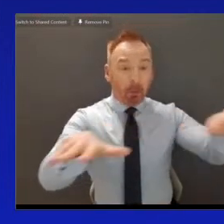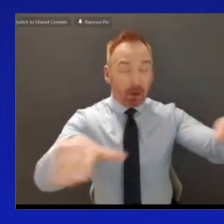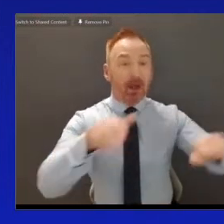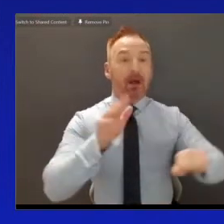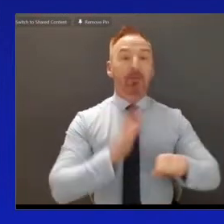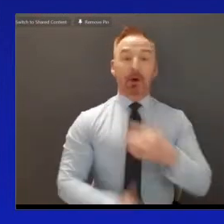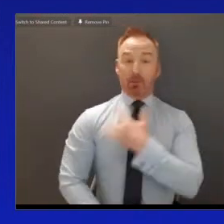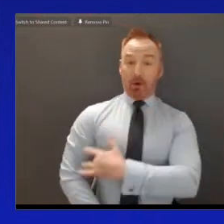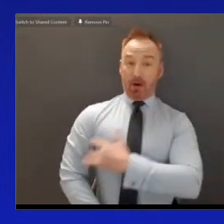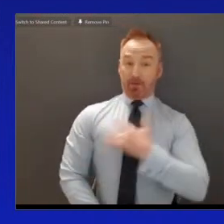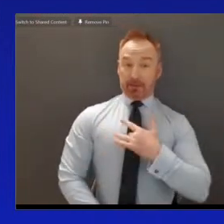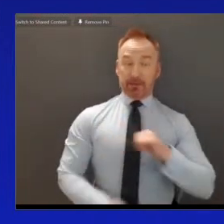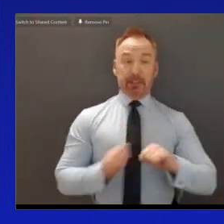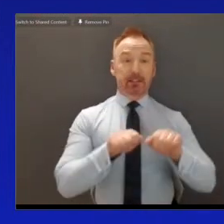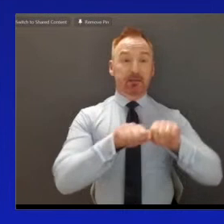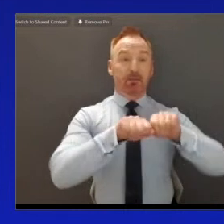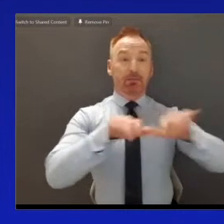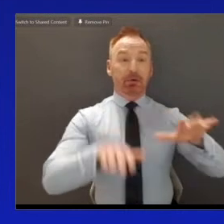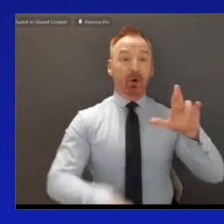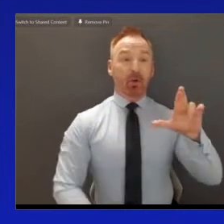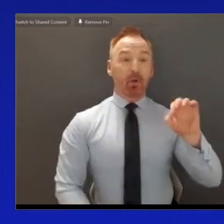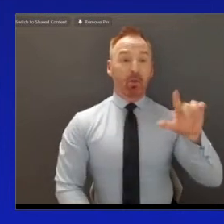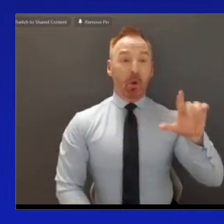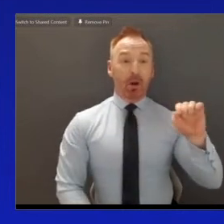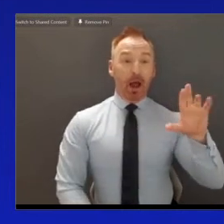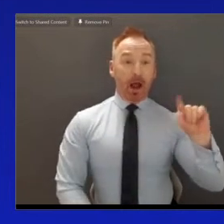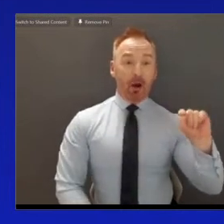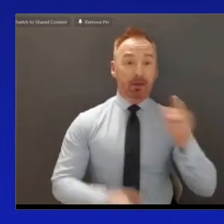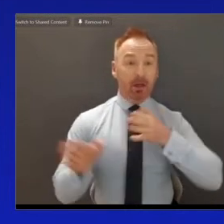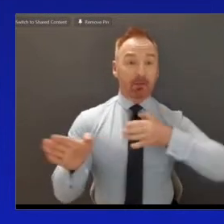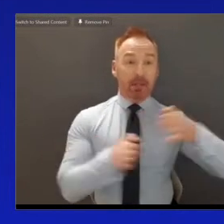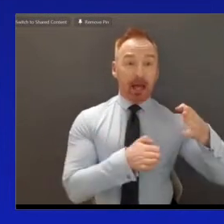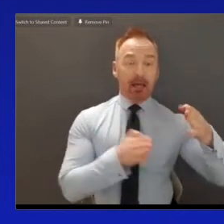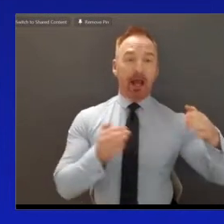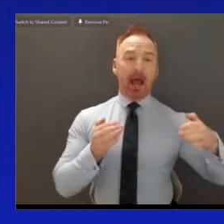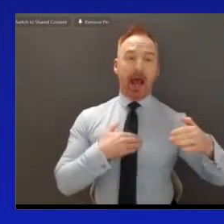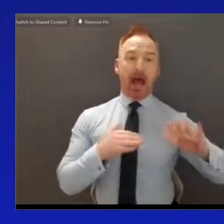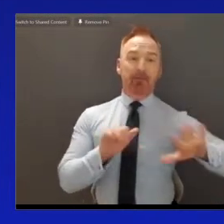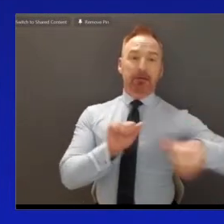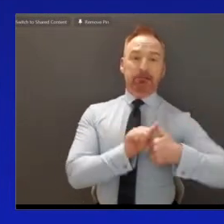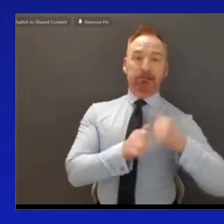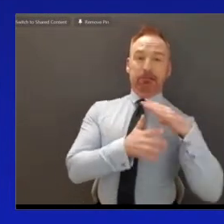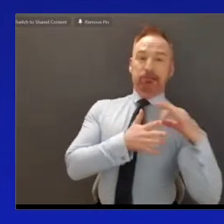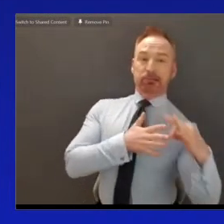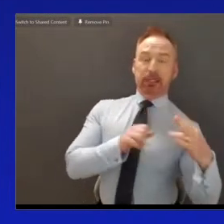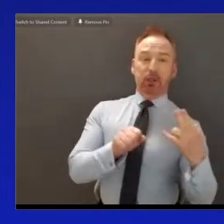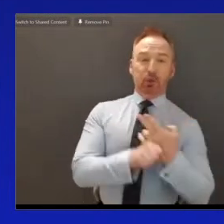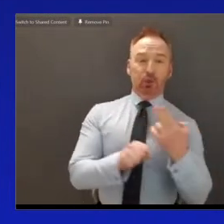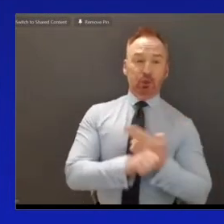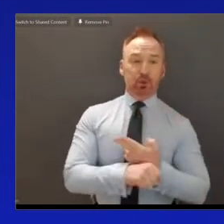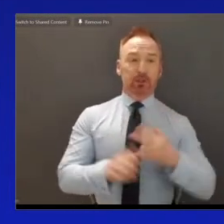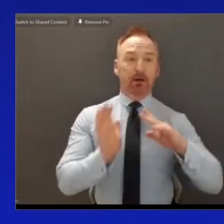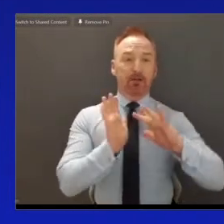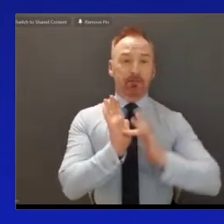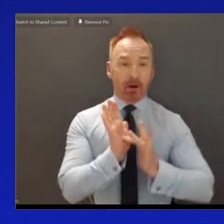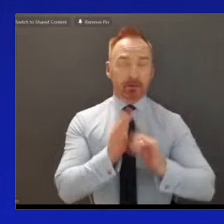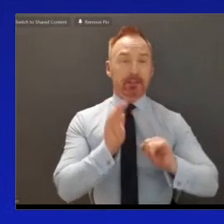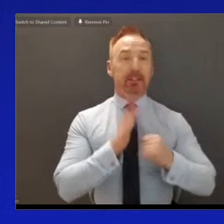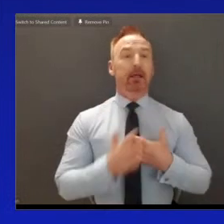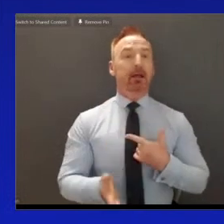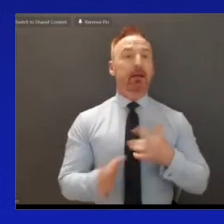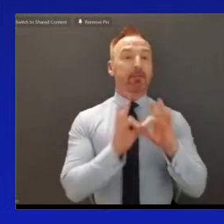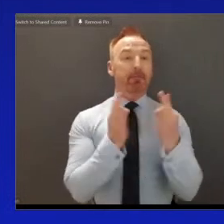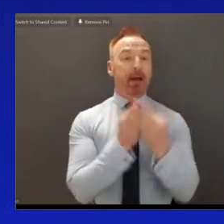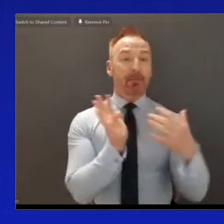plan, which is expected to include alternative delivery agents, such as the use of pharmacies and family doctors' offices, among